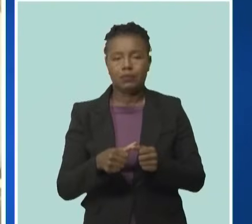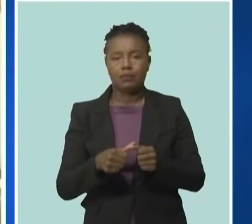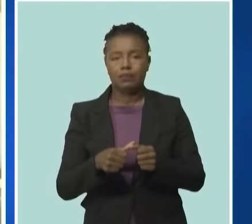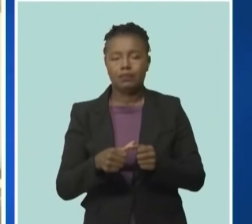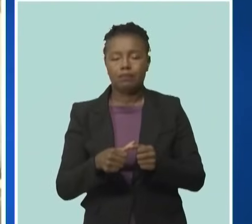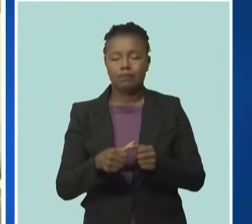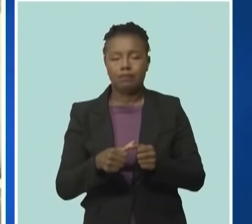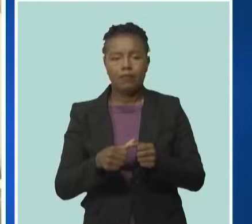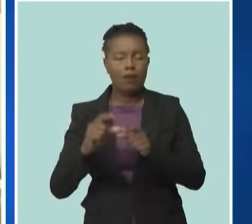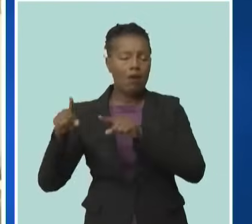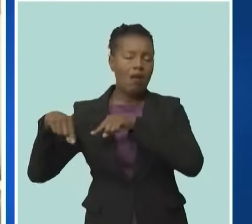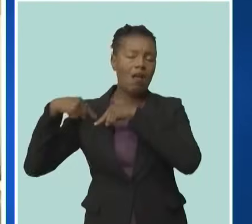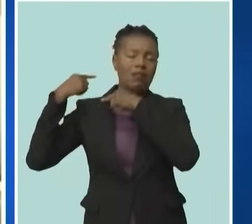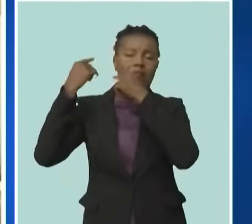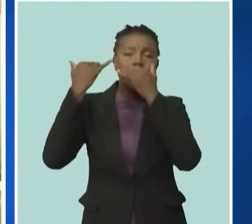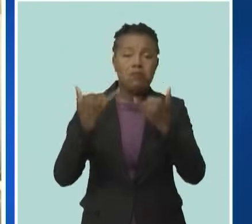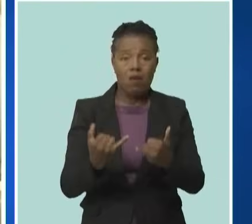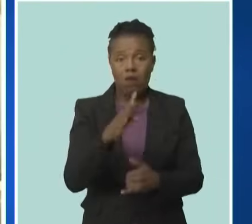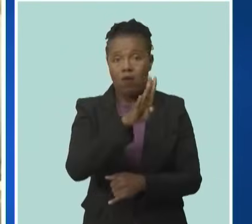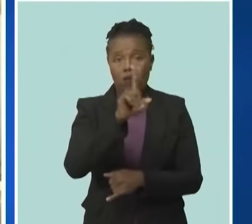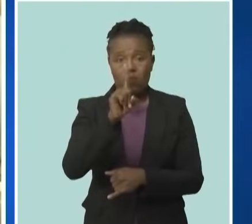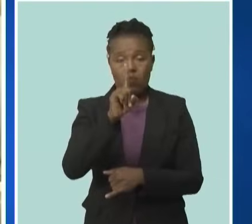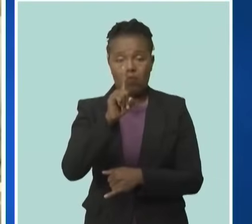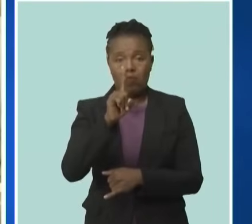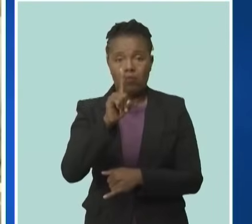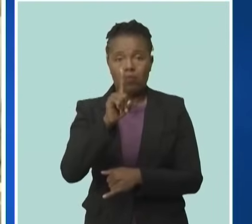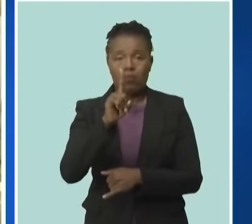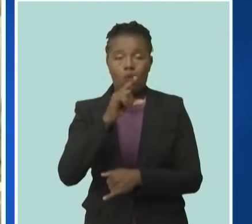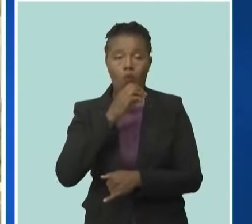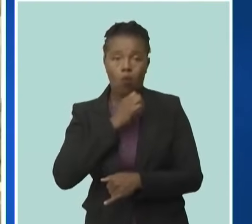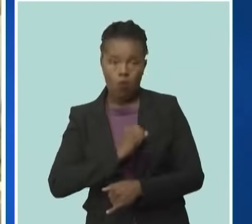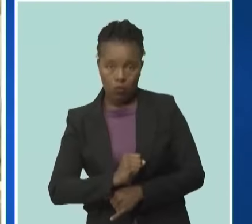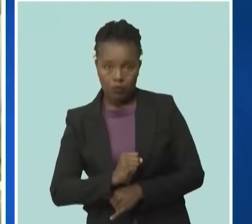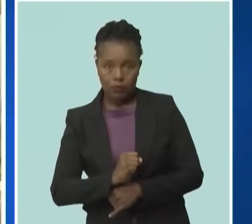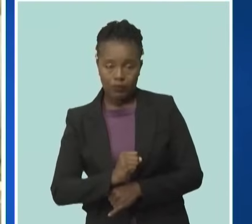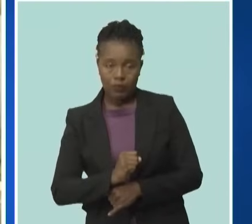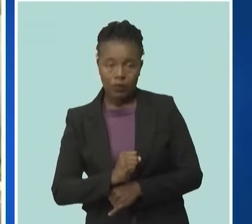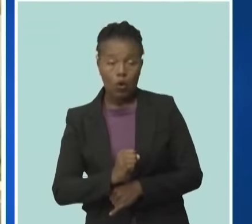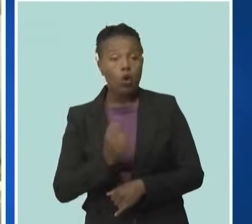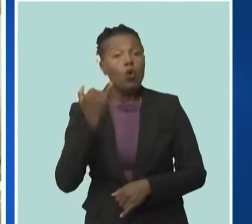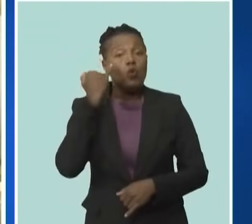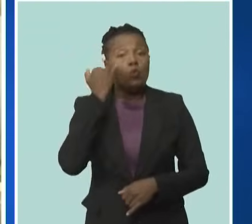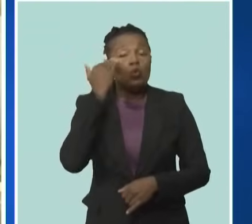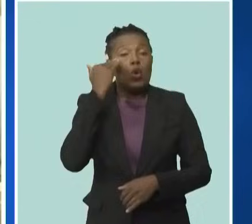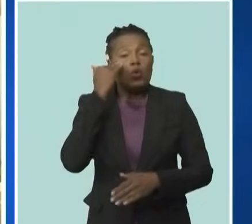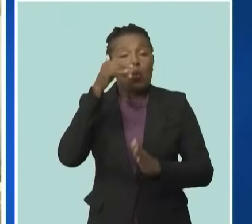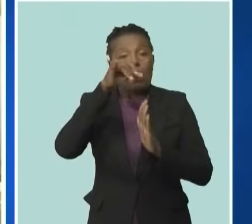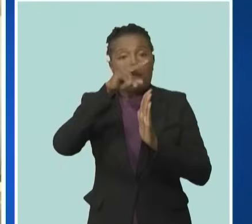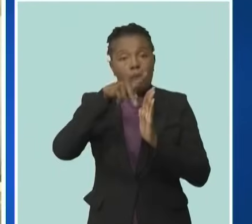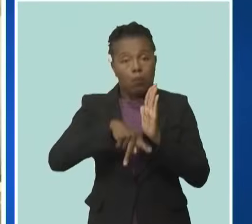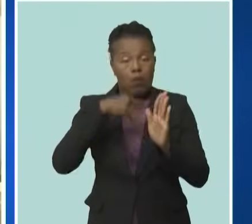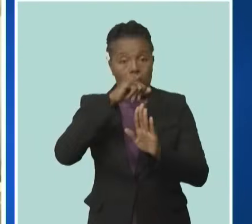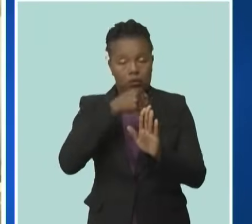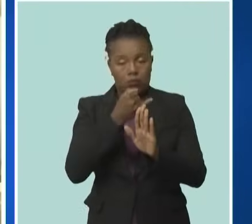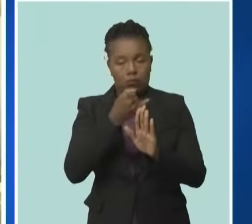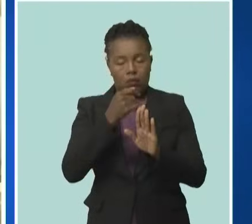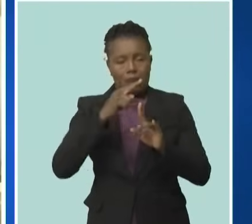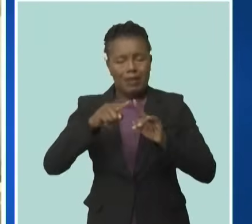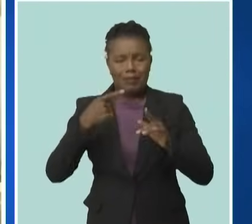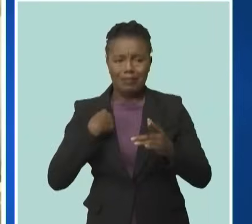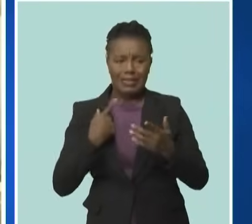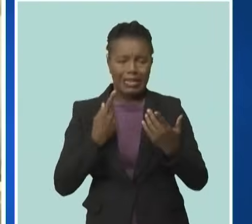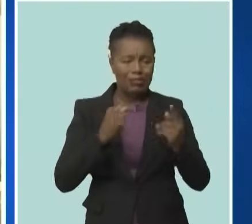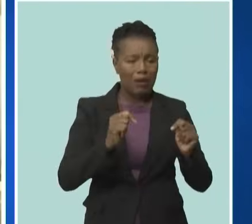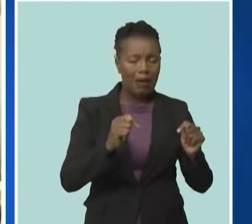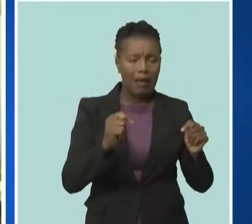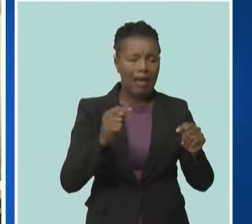now, 41 years of age. If I know that there's a project that I cannot deliver on, I would say to the client, I